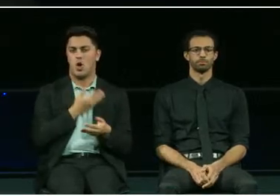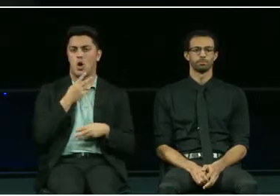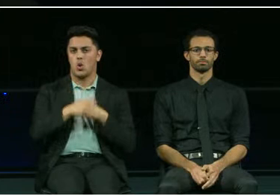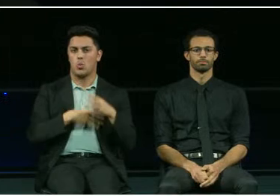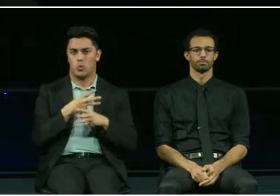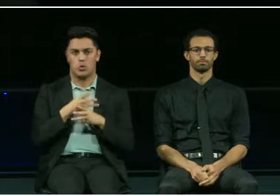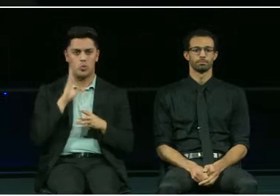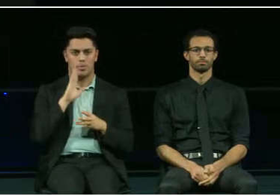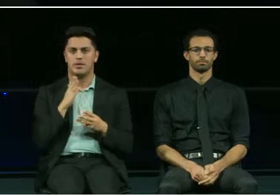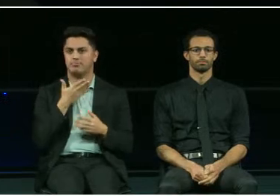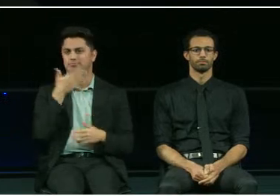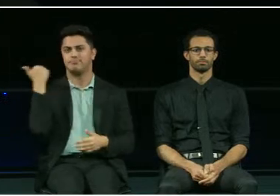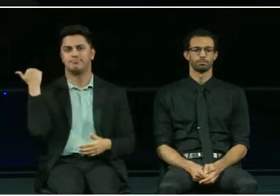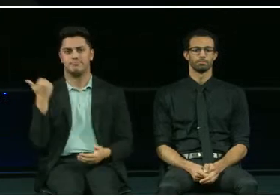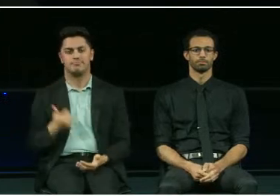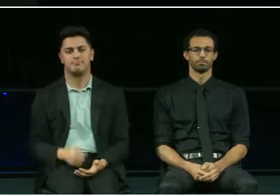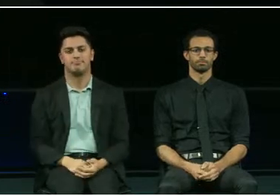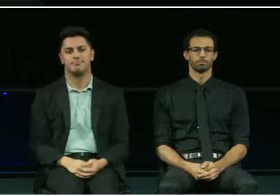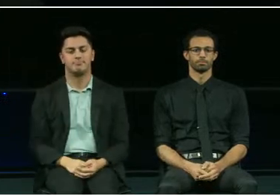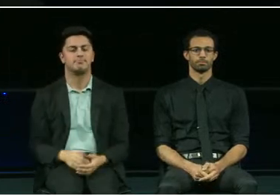become richer.